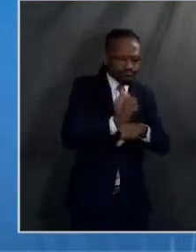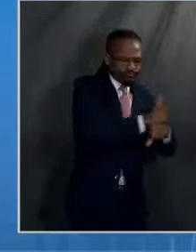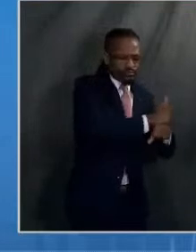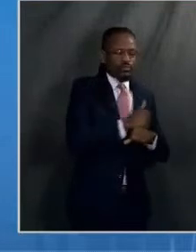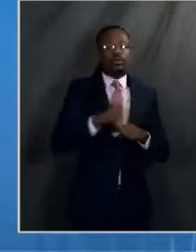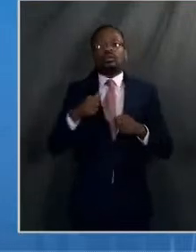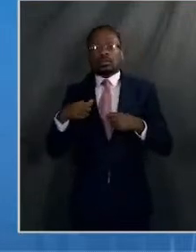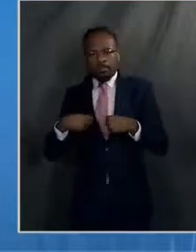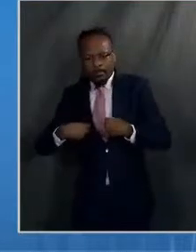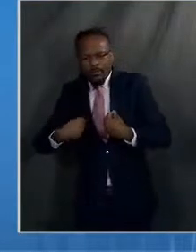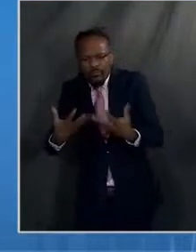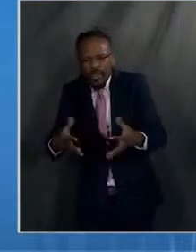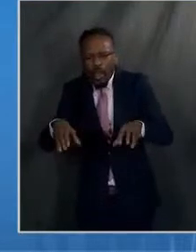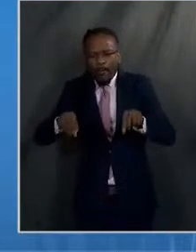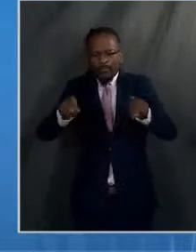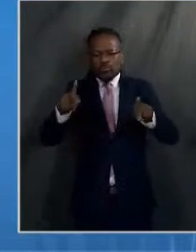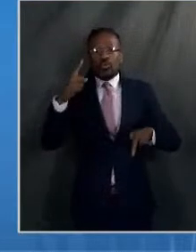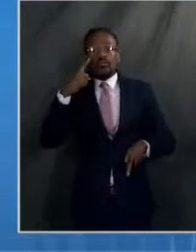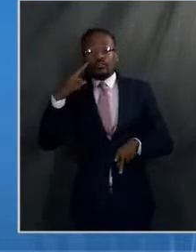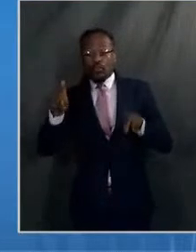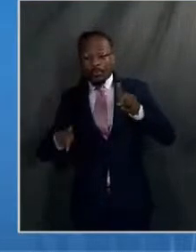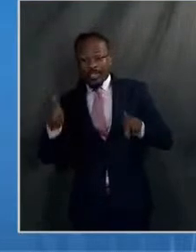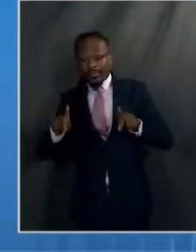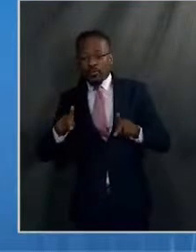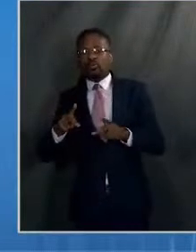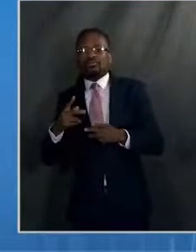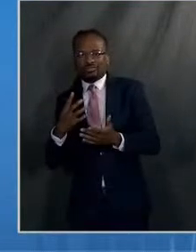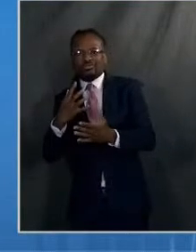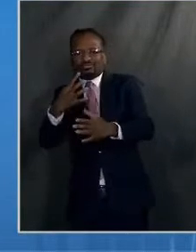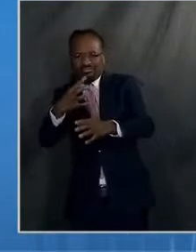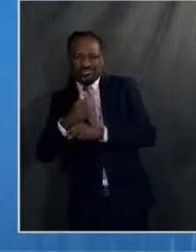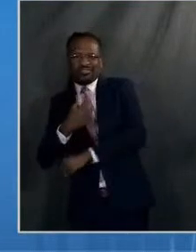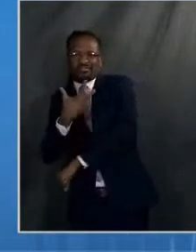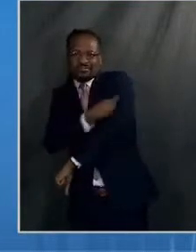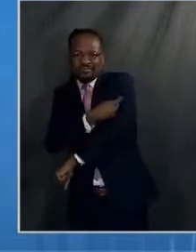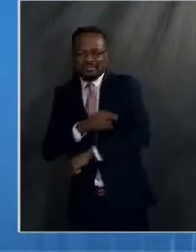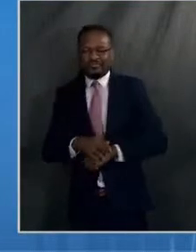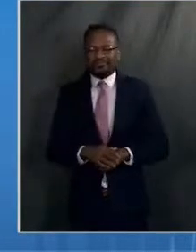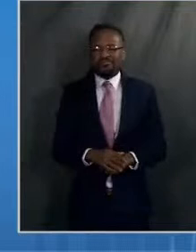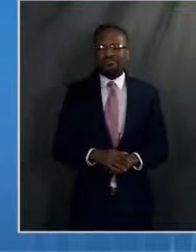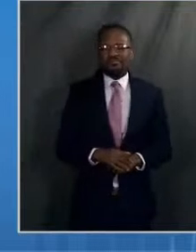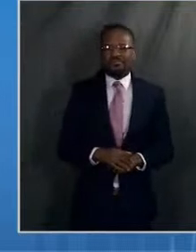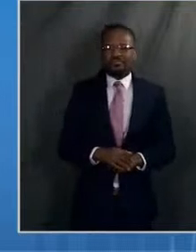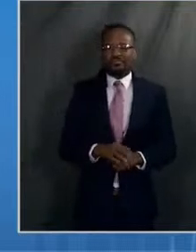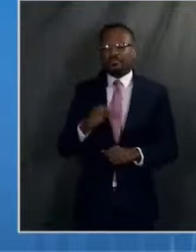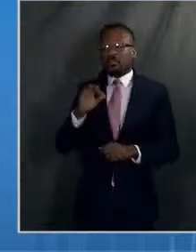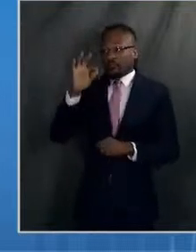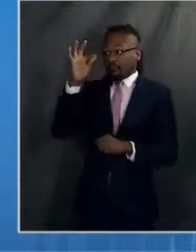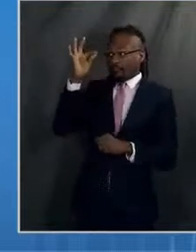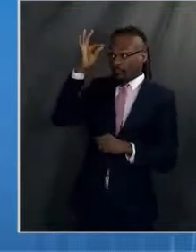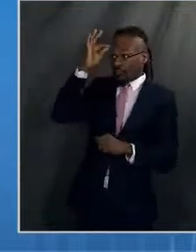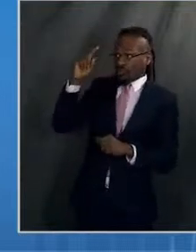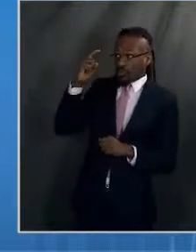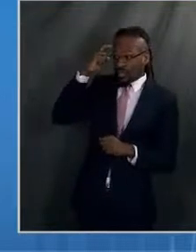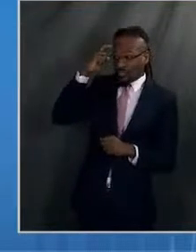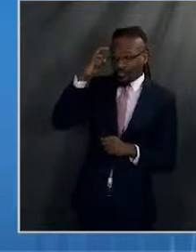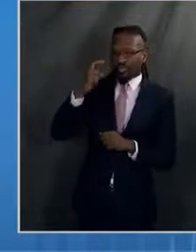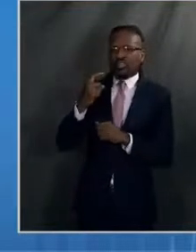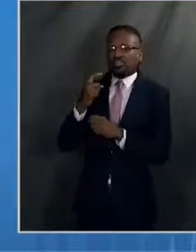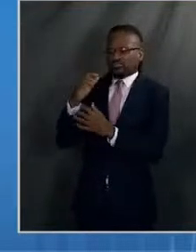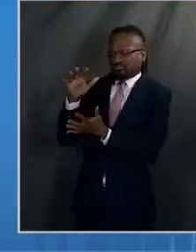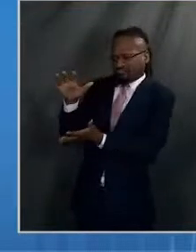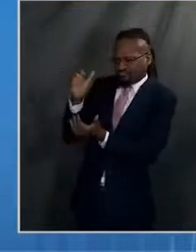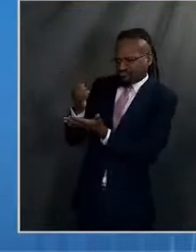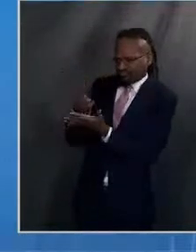for people to get vaccinated. First, the federal government is expediting financial support to bolster community